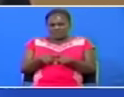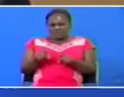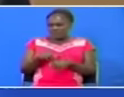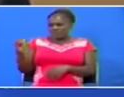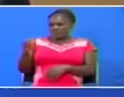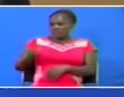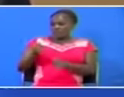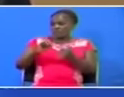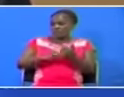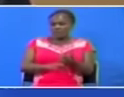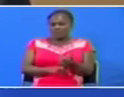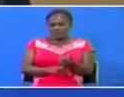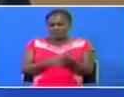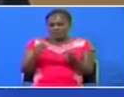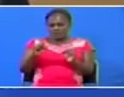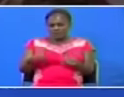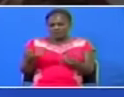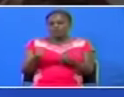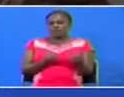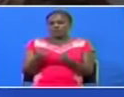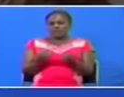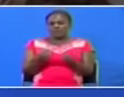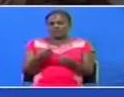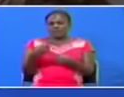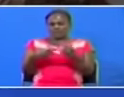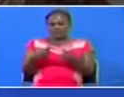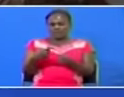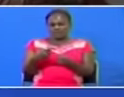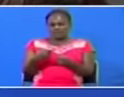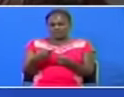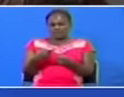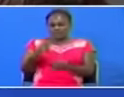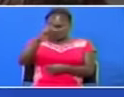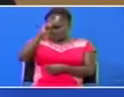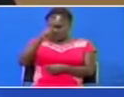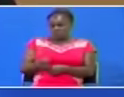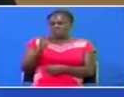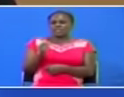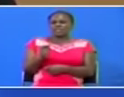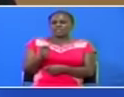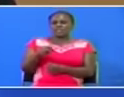reproach, who can drive governance. The heads of the judiciary,